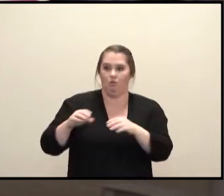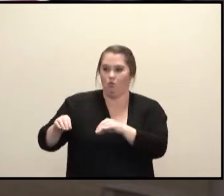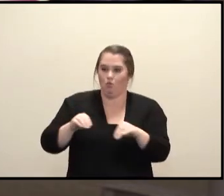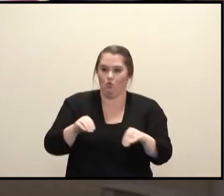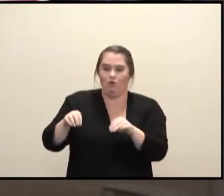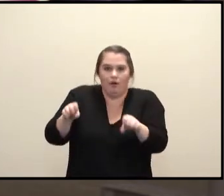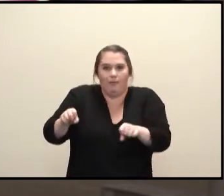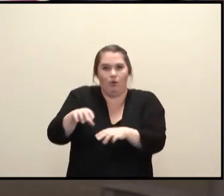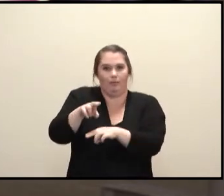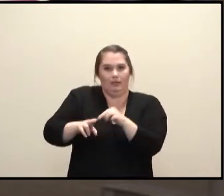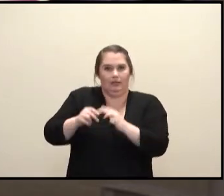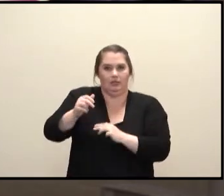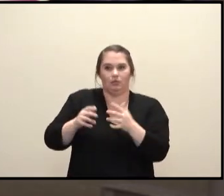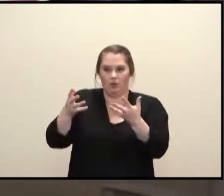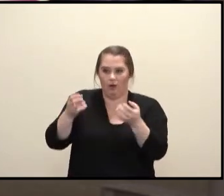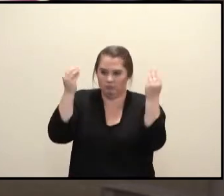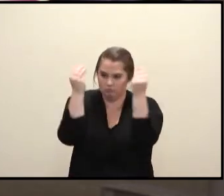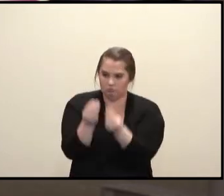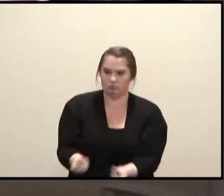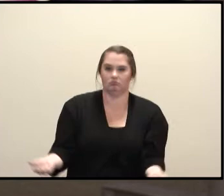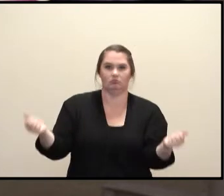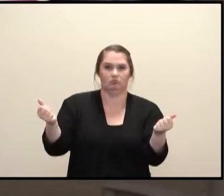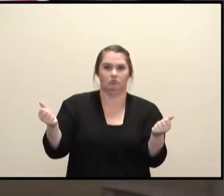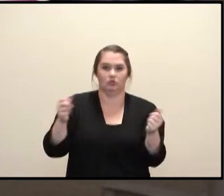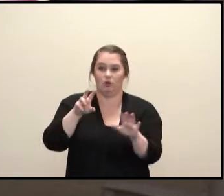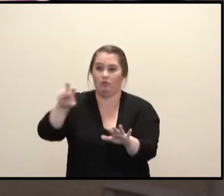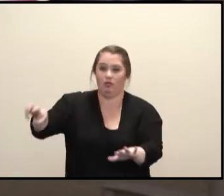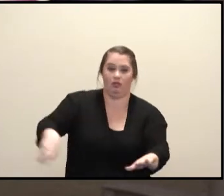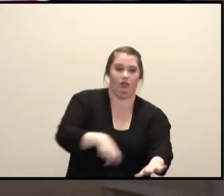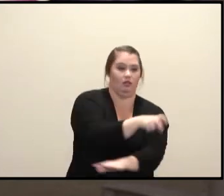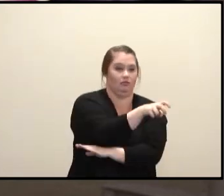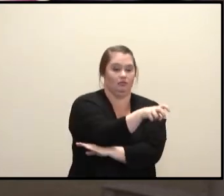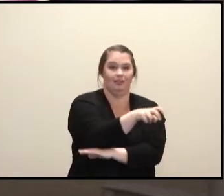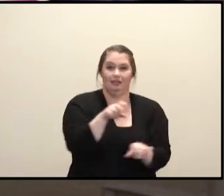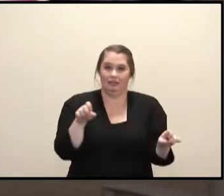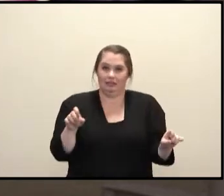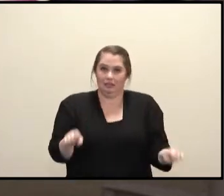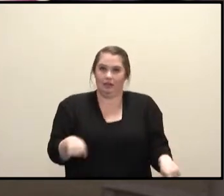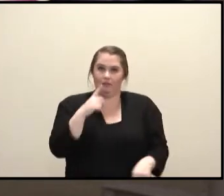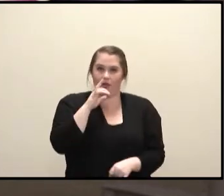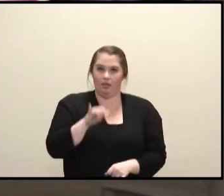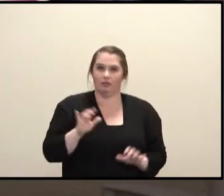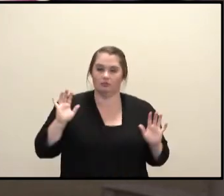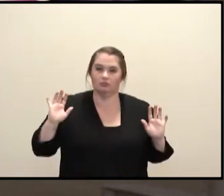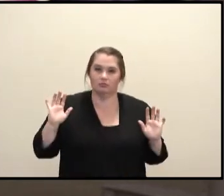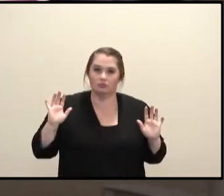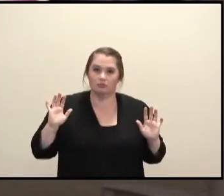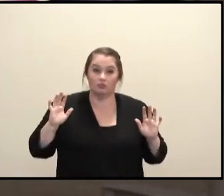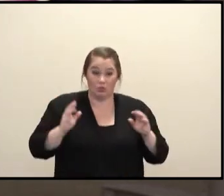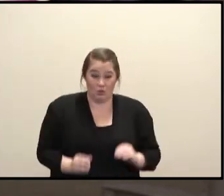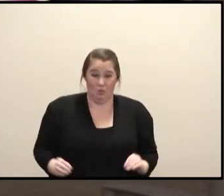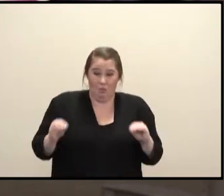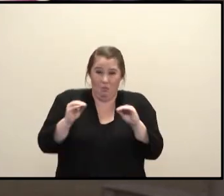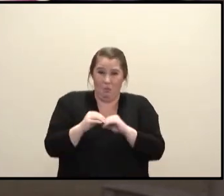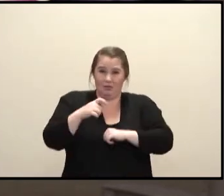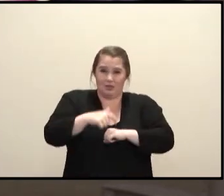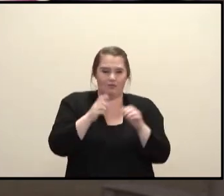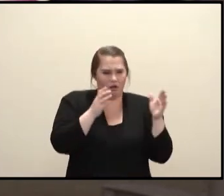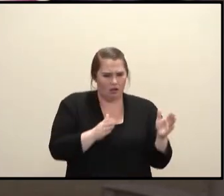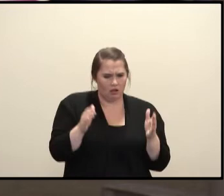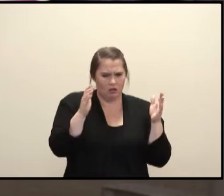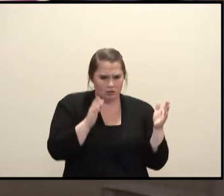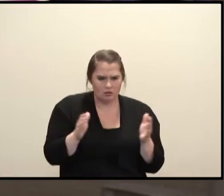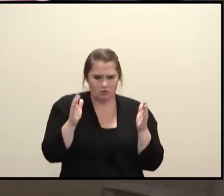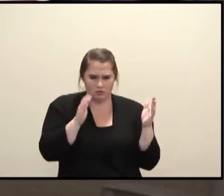fast as we can, and we want to smooth the transition for that campus as we can possibly have. And the more time we have to plan it, to